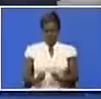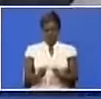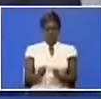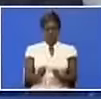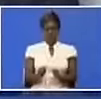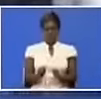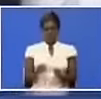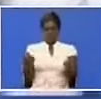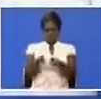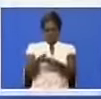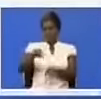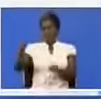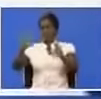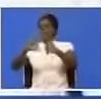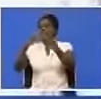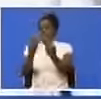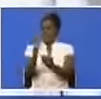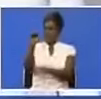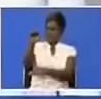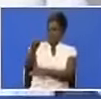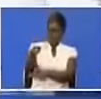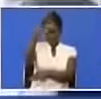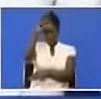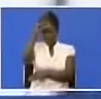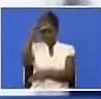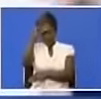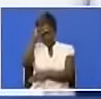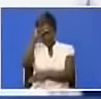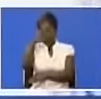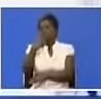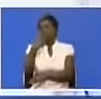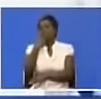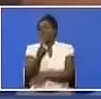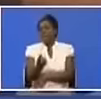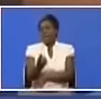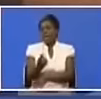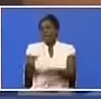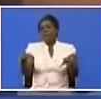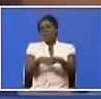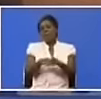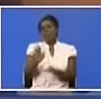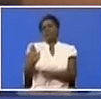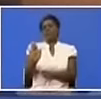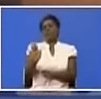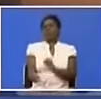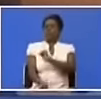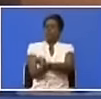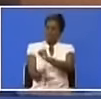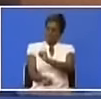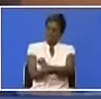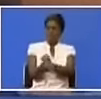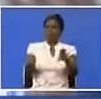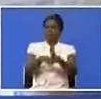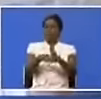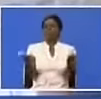And in Gilgil, another family is urging the government to end their anxiety by availing more information on their kin's